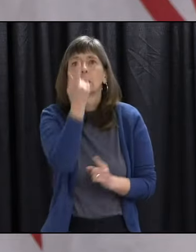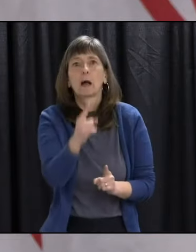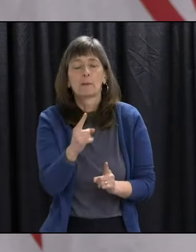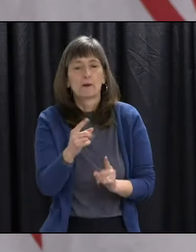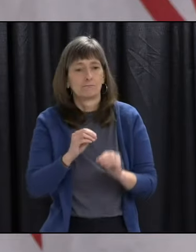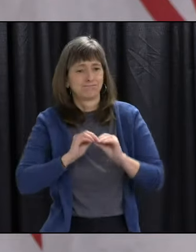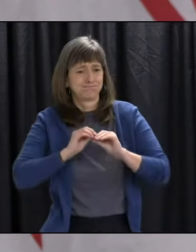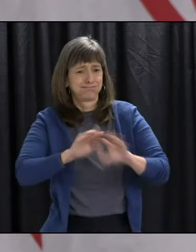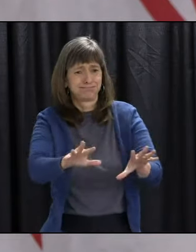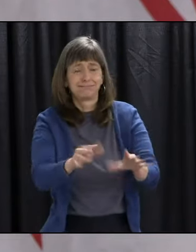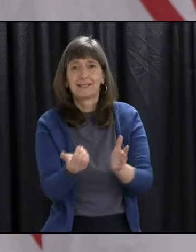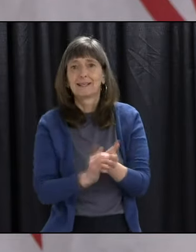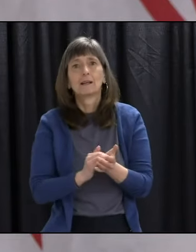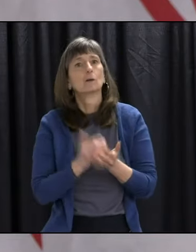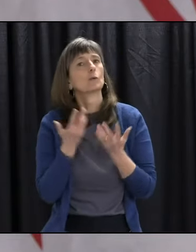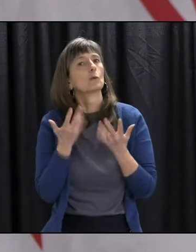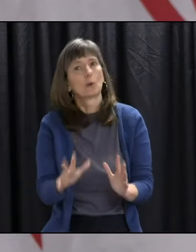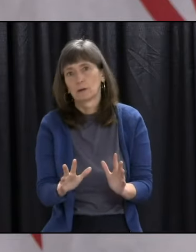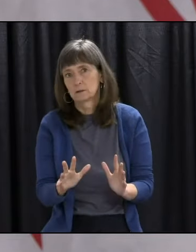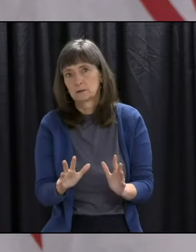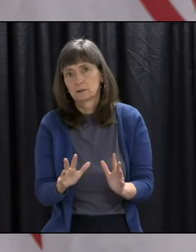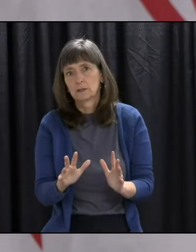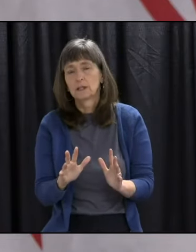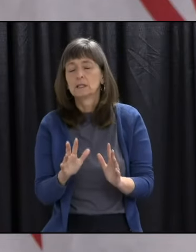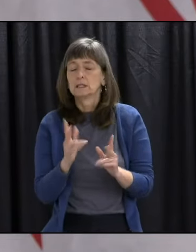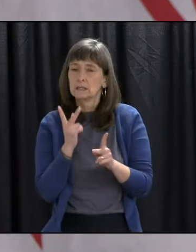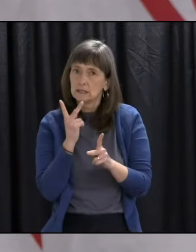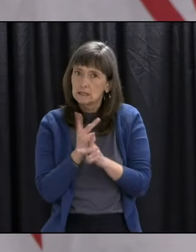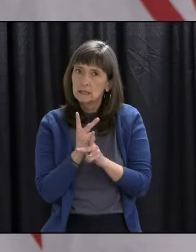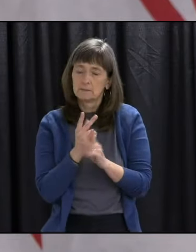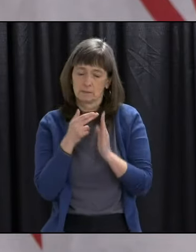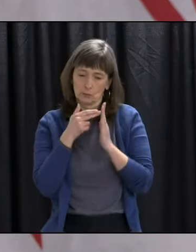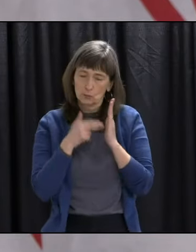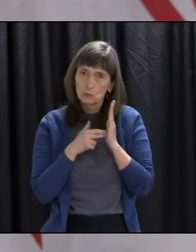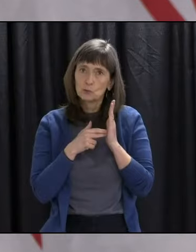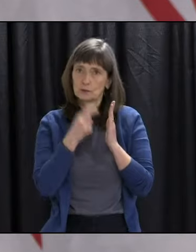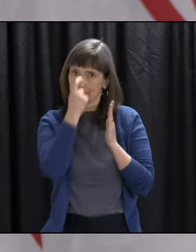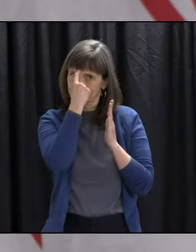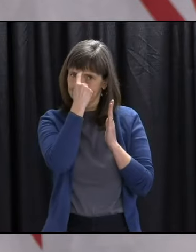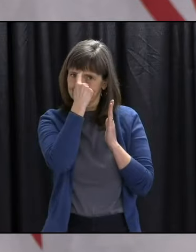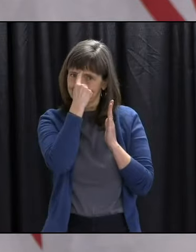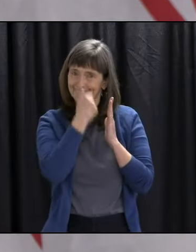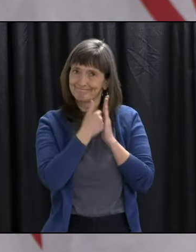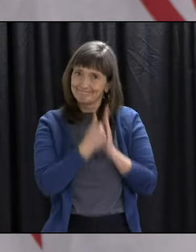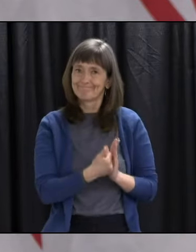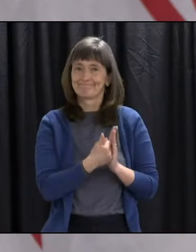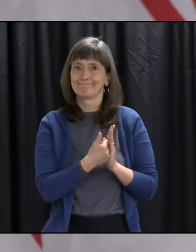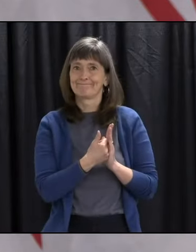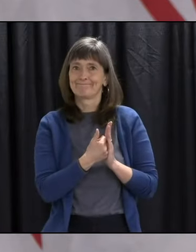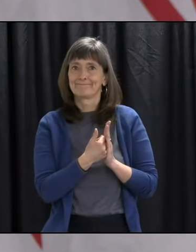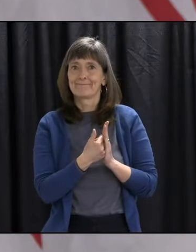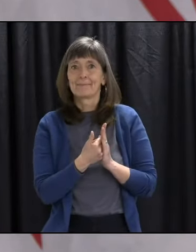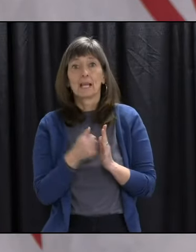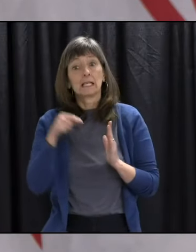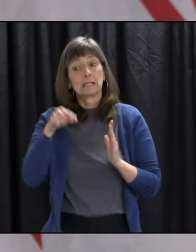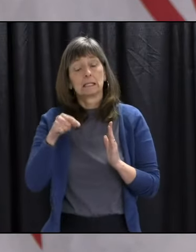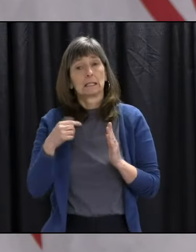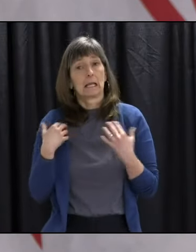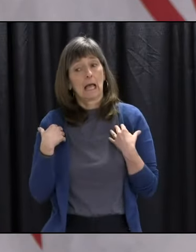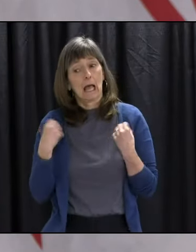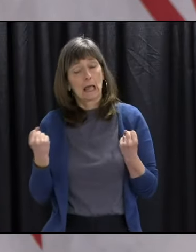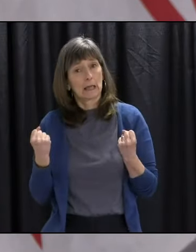Be patient. We need you to stay focused. We are in a health crisis that is putting strain on